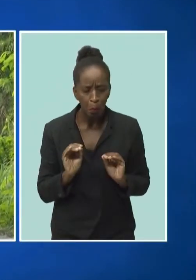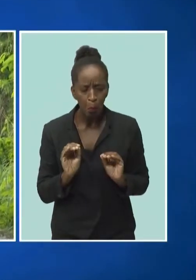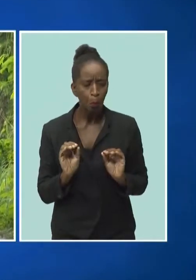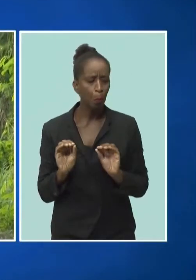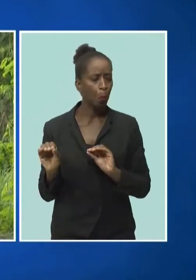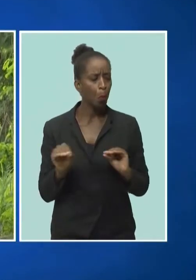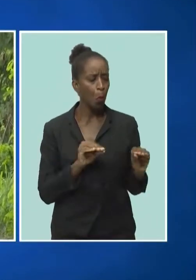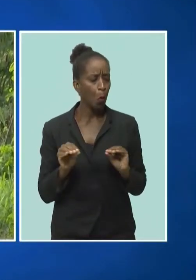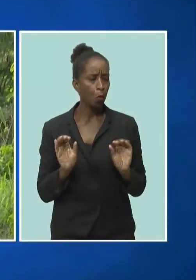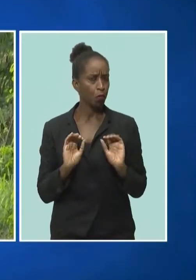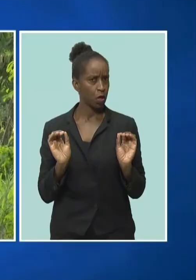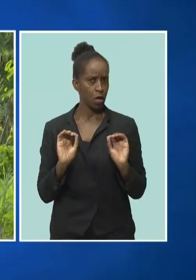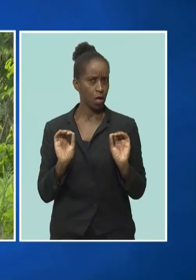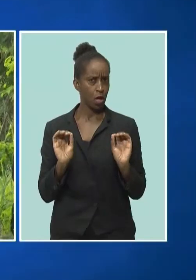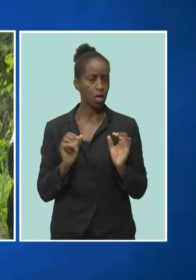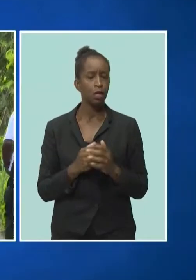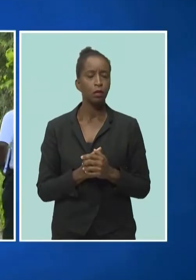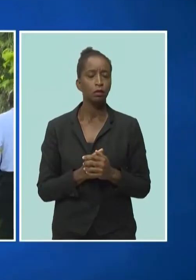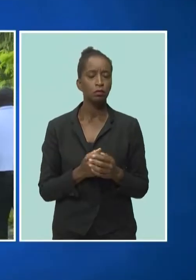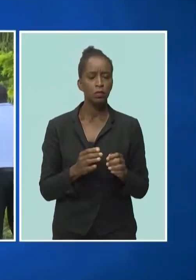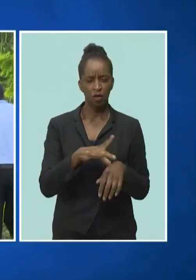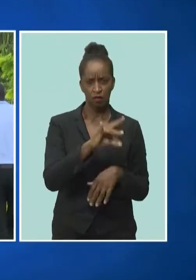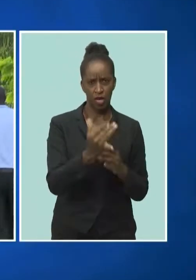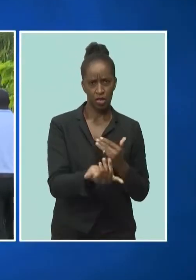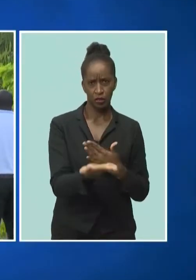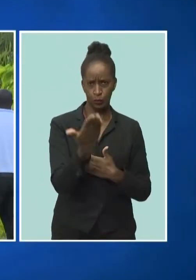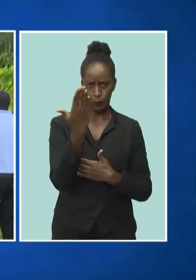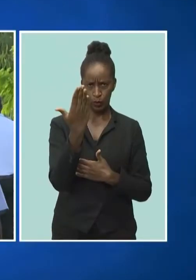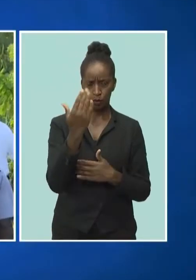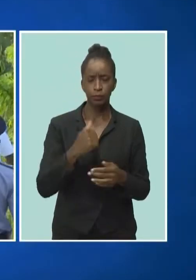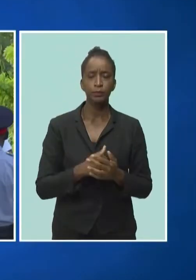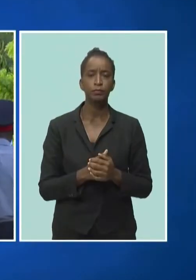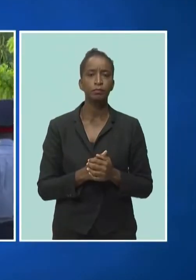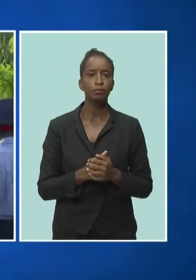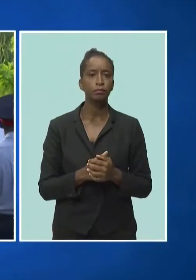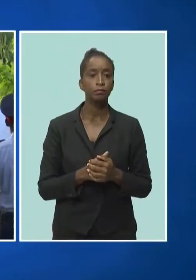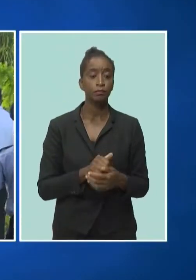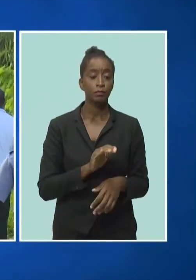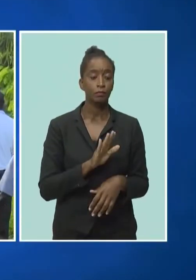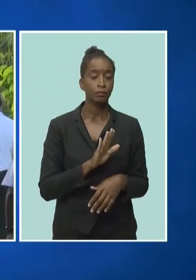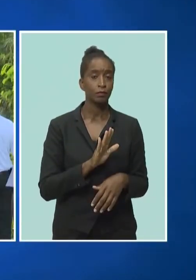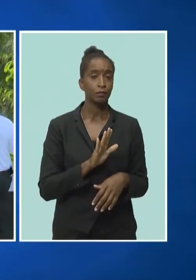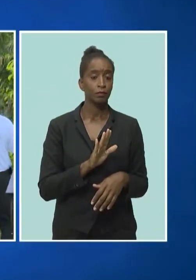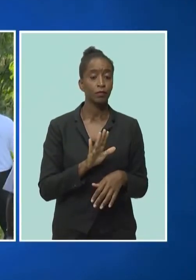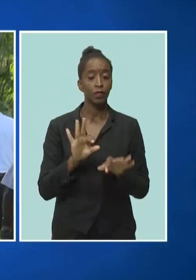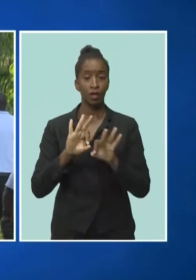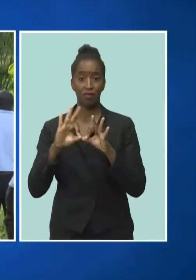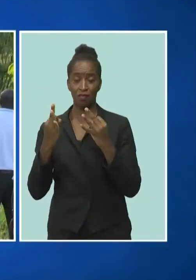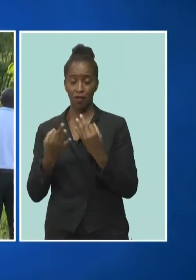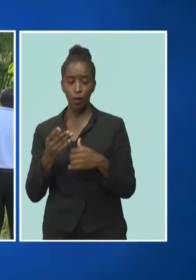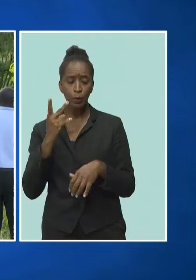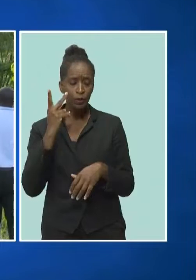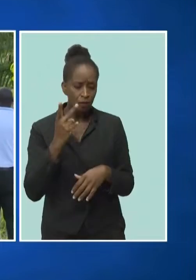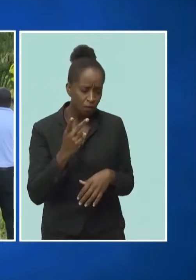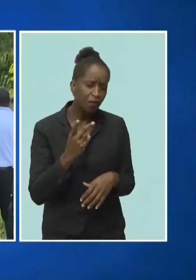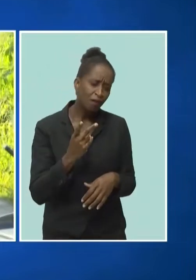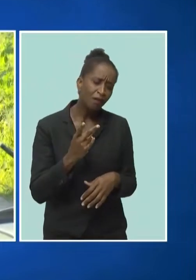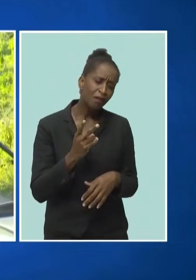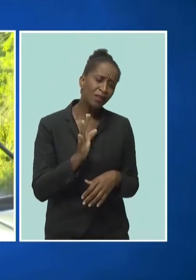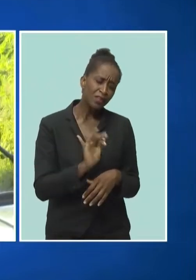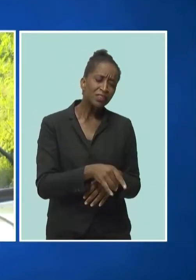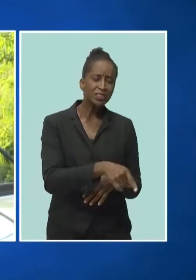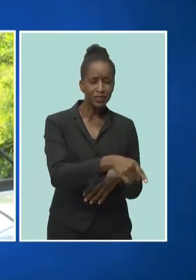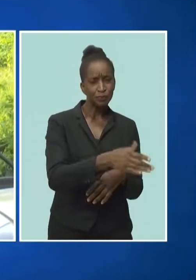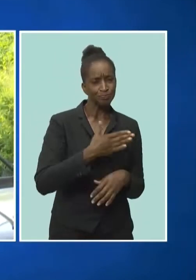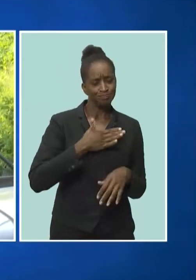this morning at Factory Road in Charnox. He says the official identification was done by a family member who visited the scene.